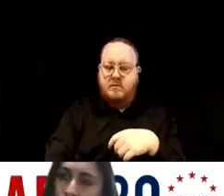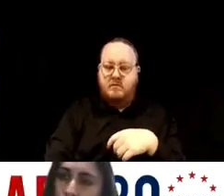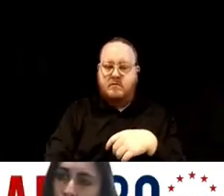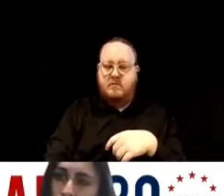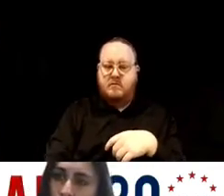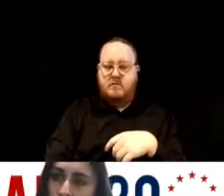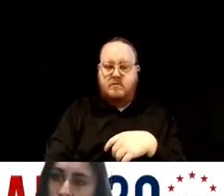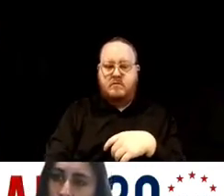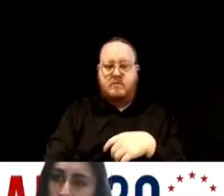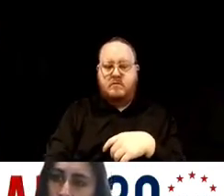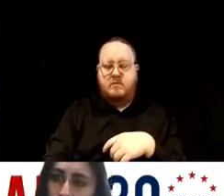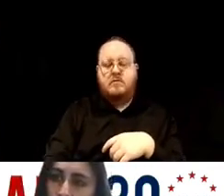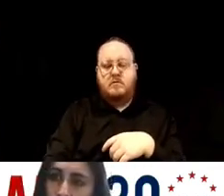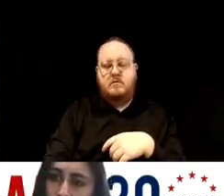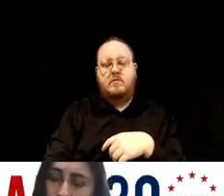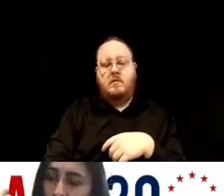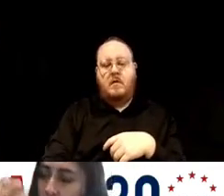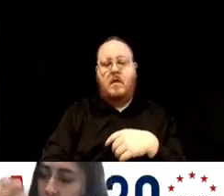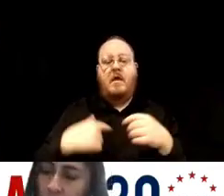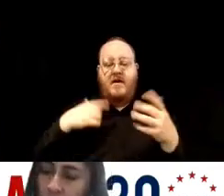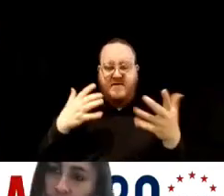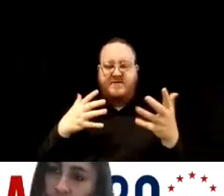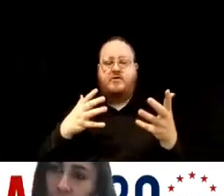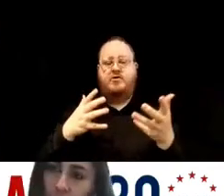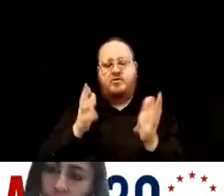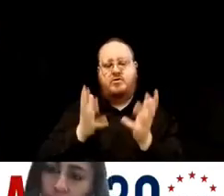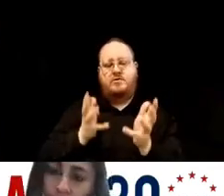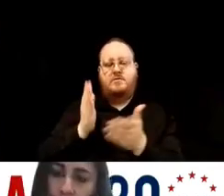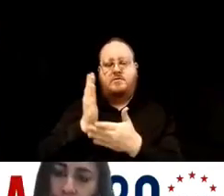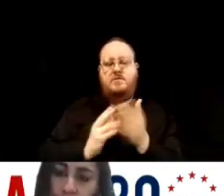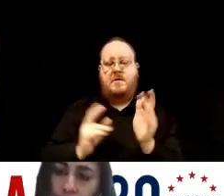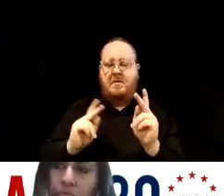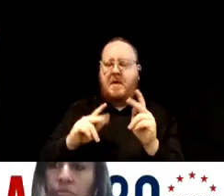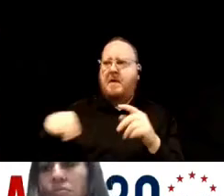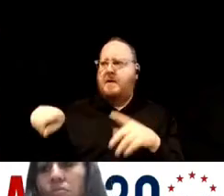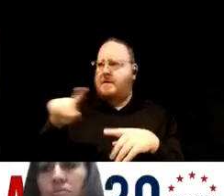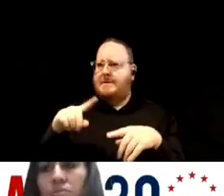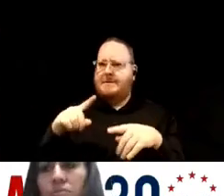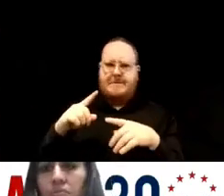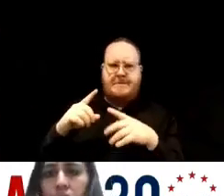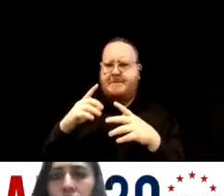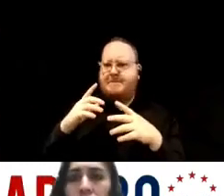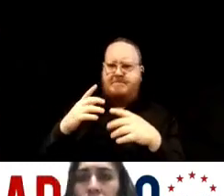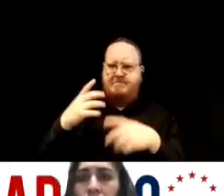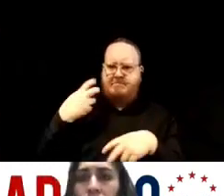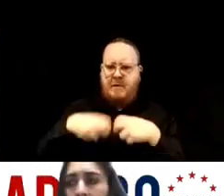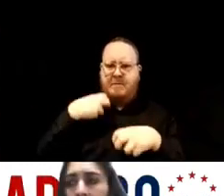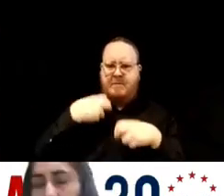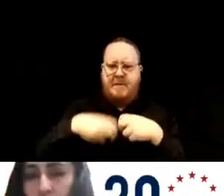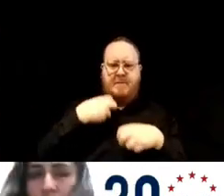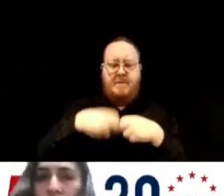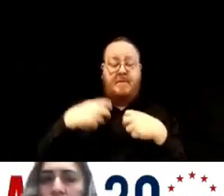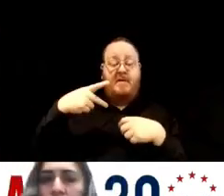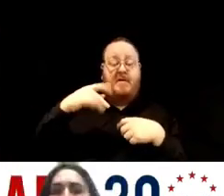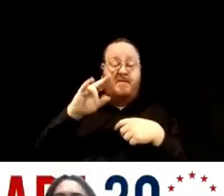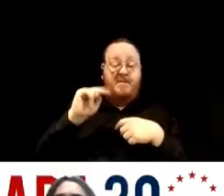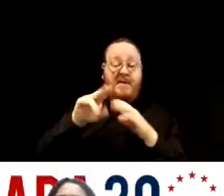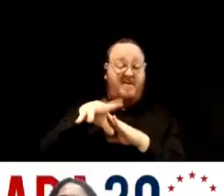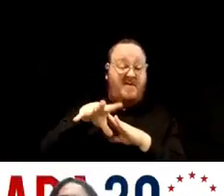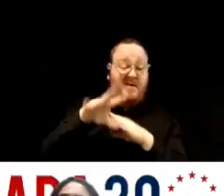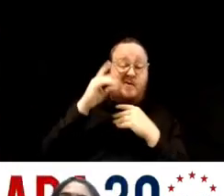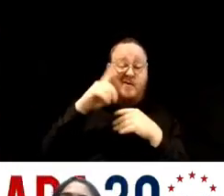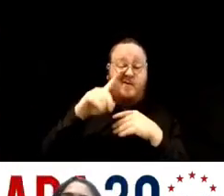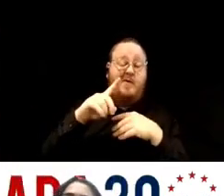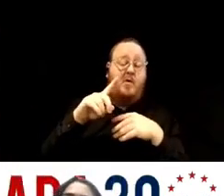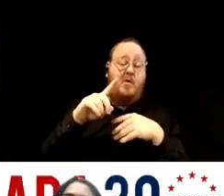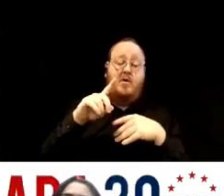talked to folks who have ran into issues, being able to pin a video, for example, on a mobile device.